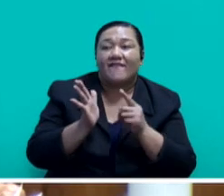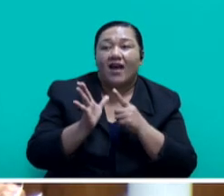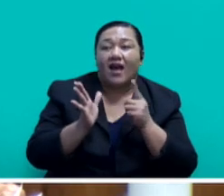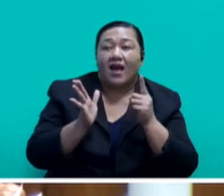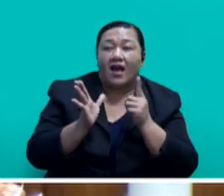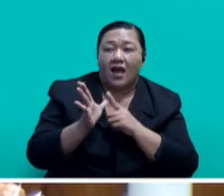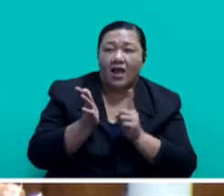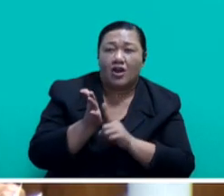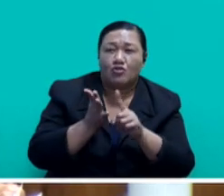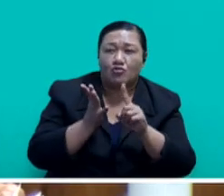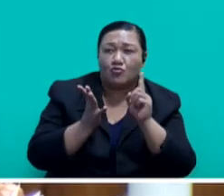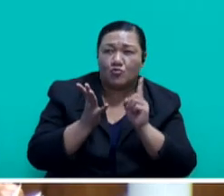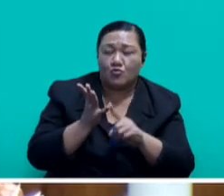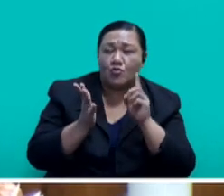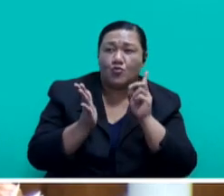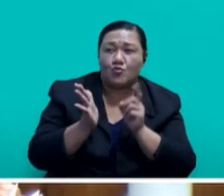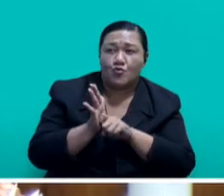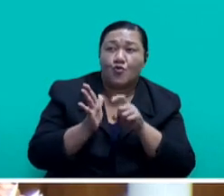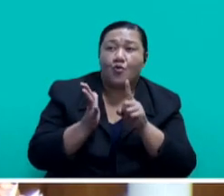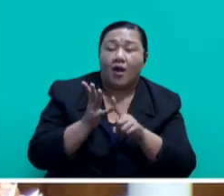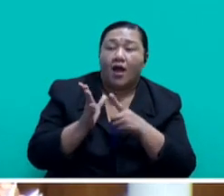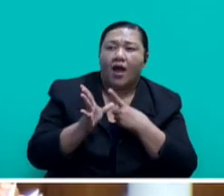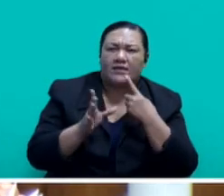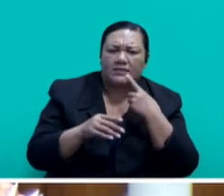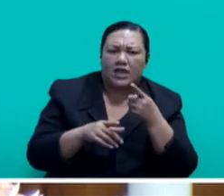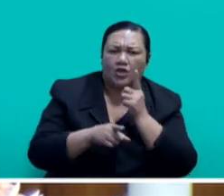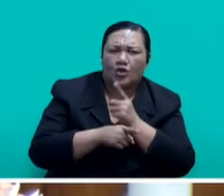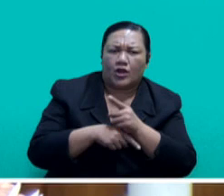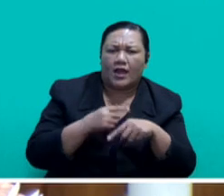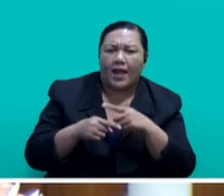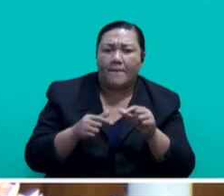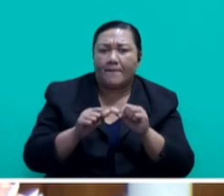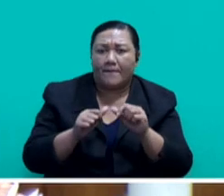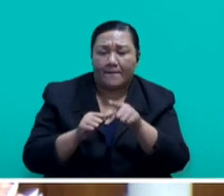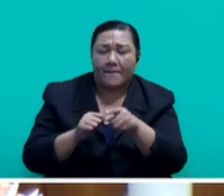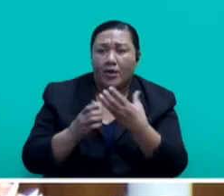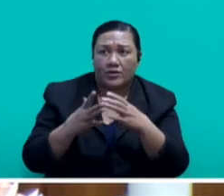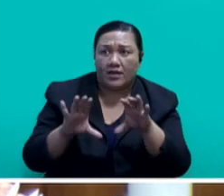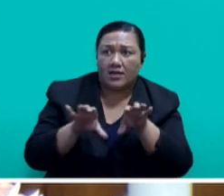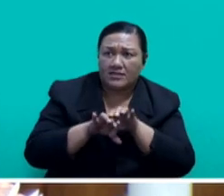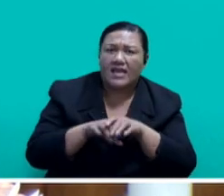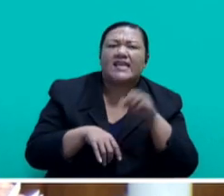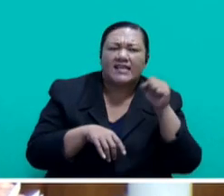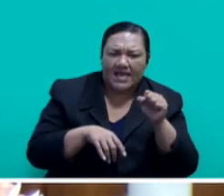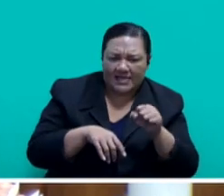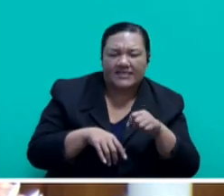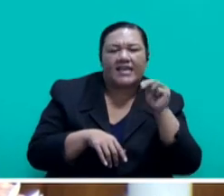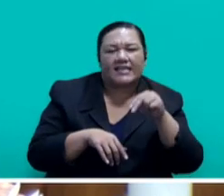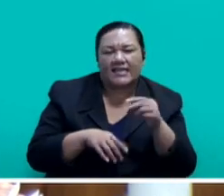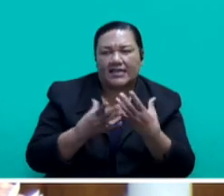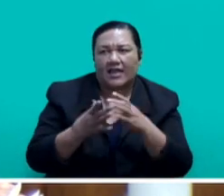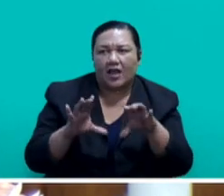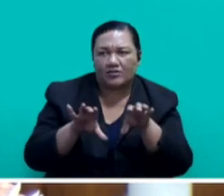alluded to the fact that we need counsellors. And yes, I fully agree. We need counsellors for our young people.